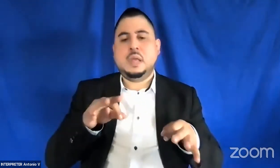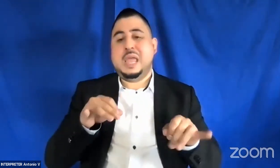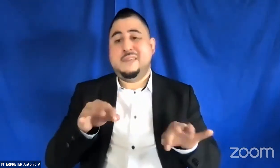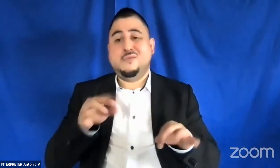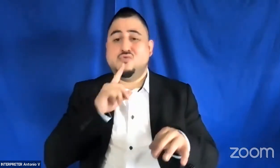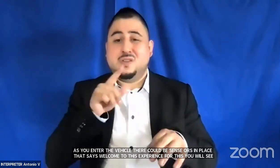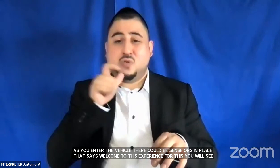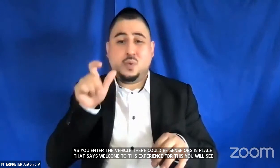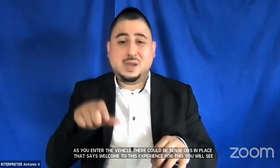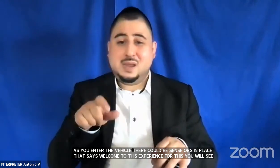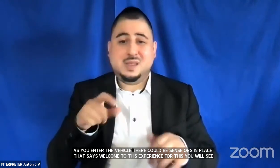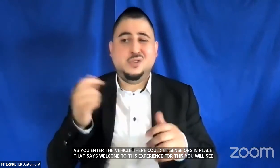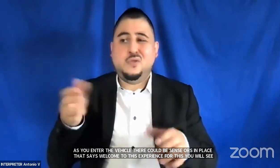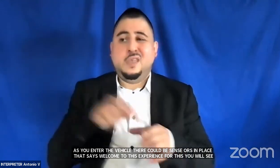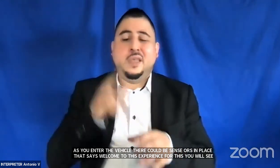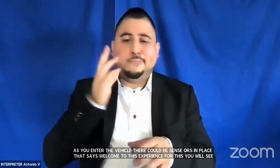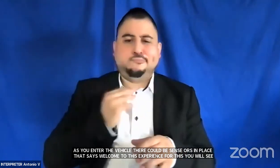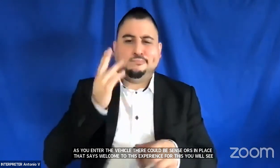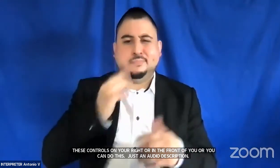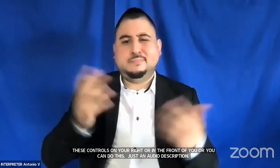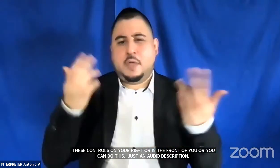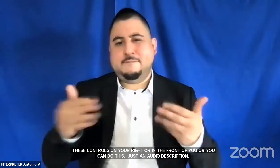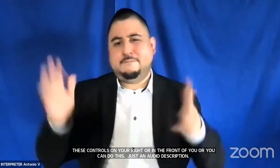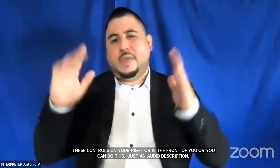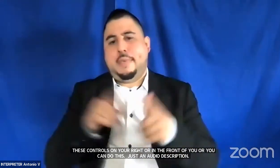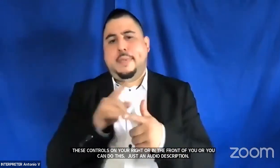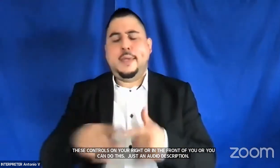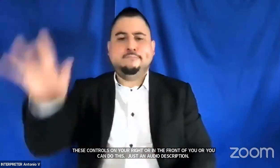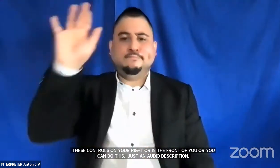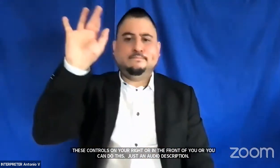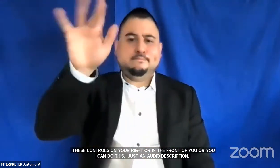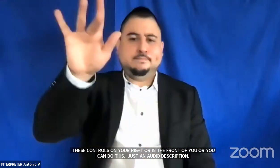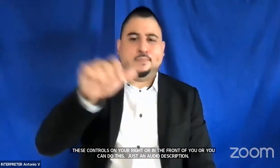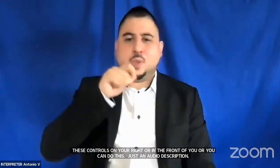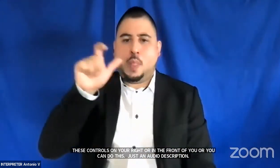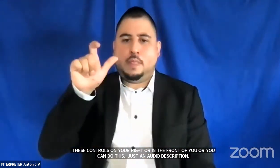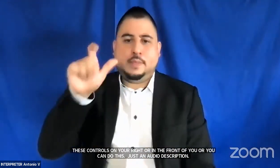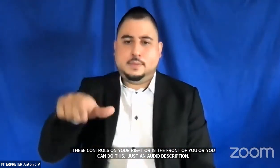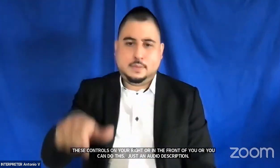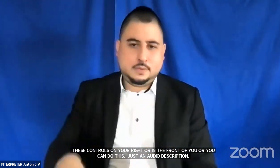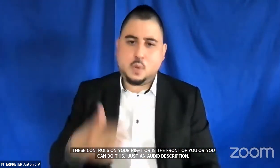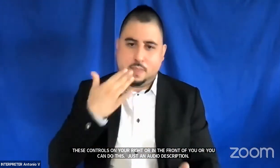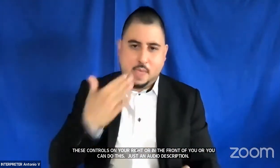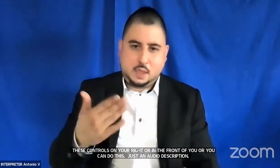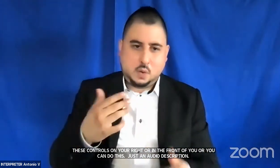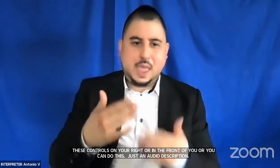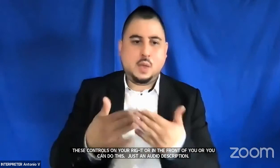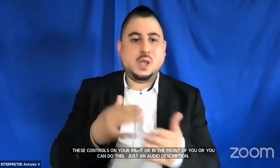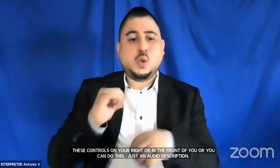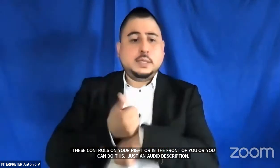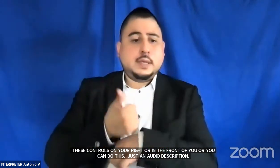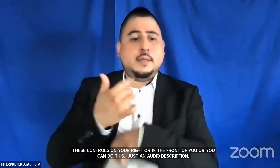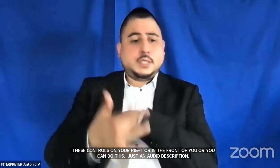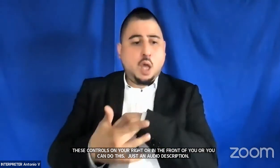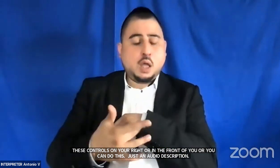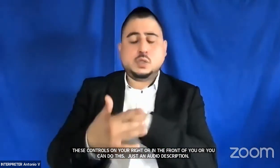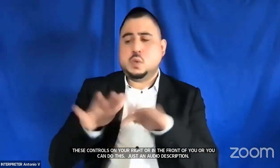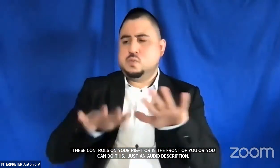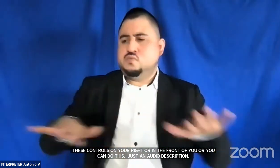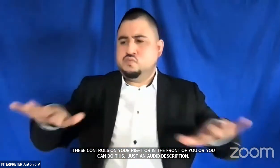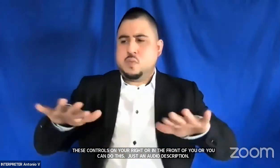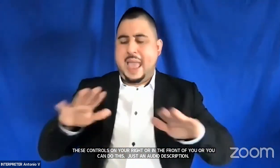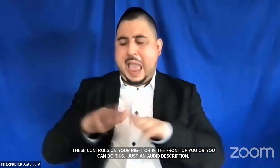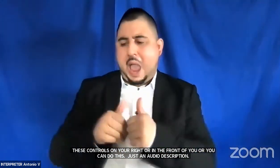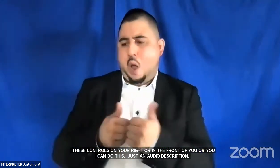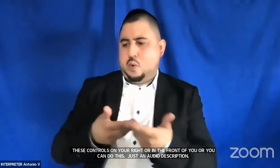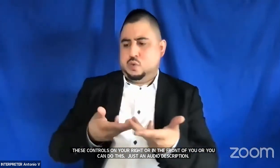after you've written it a couple of times, you can just disable it by saying, no, thank you. So getting those types of things in place to orient a person around the vehicle